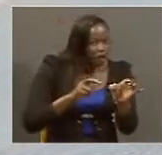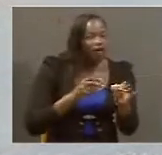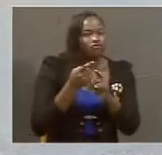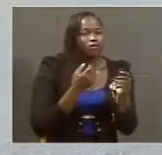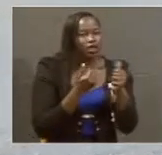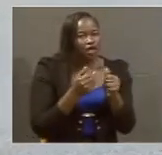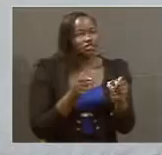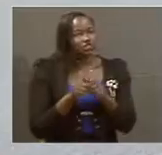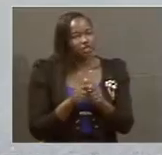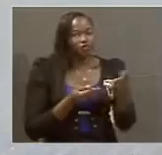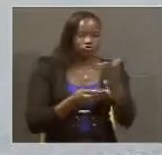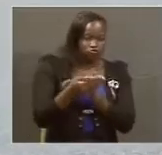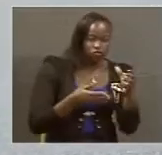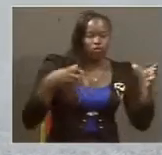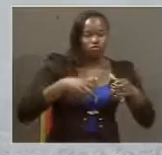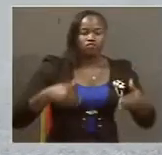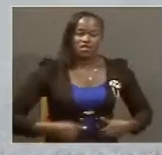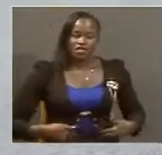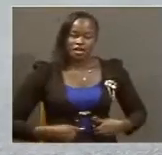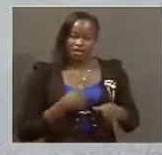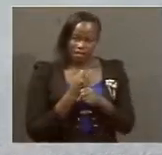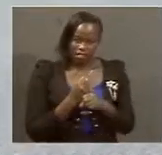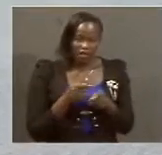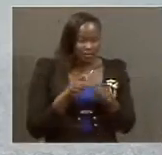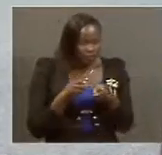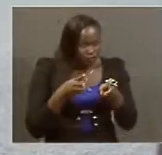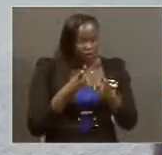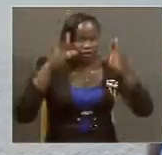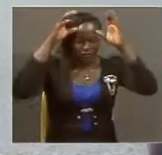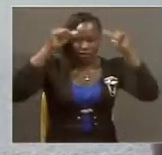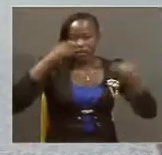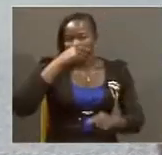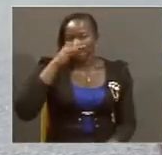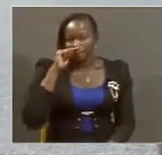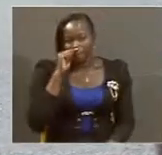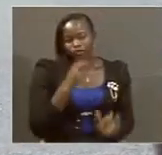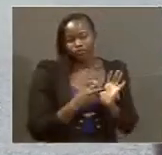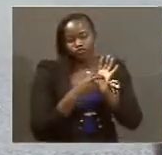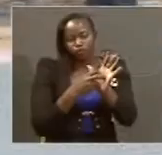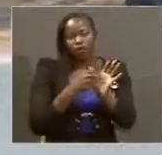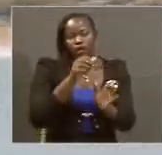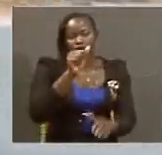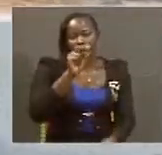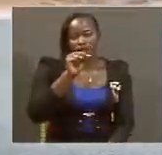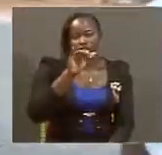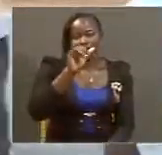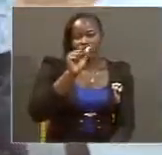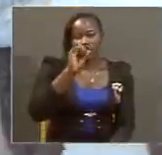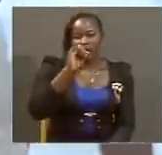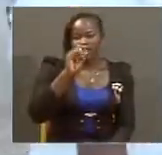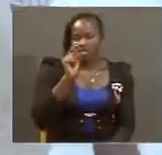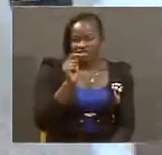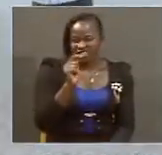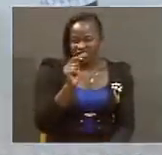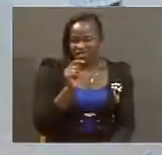Road, where he interacted with a group of young girls. At the same ceremony, President Museveni was introduced to Anyait Janet Massey, who